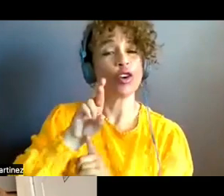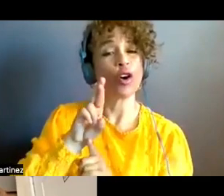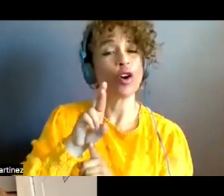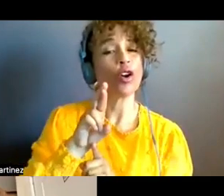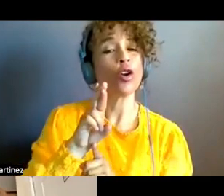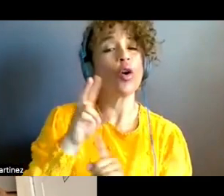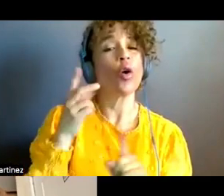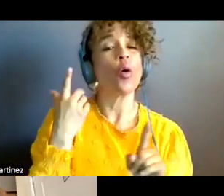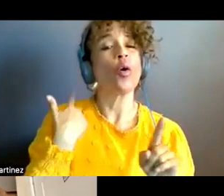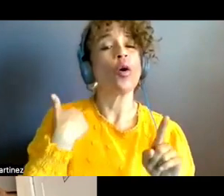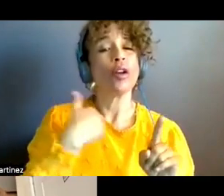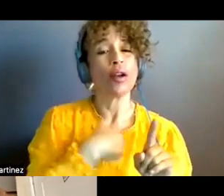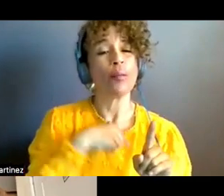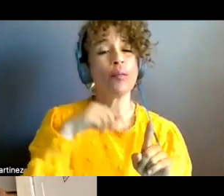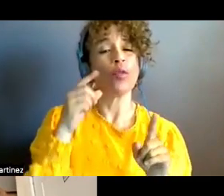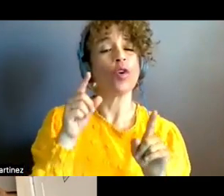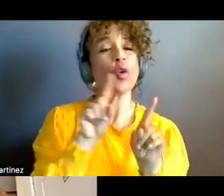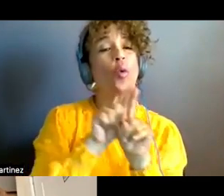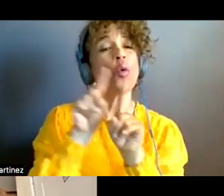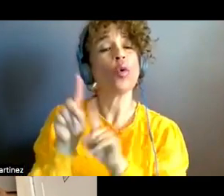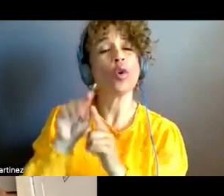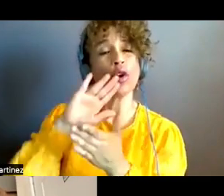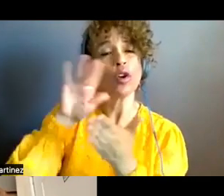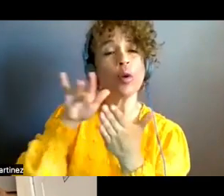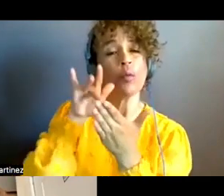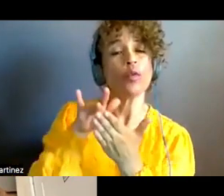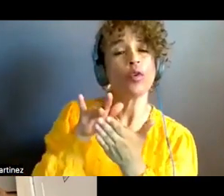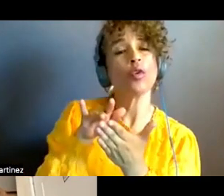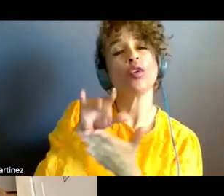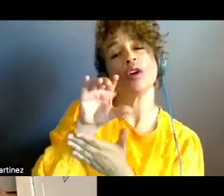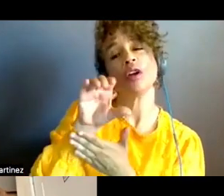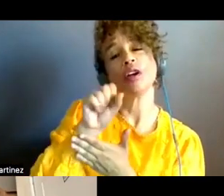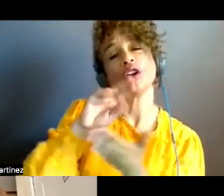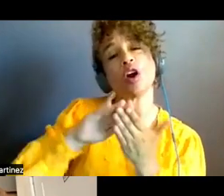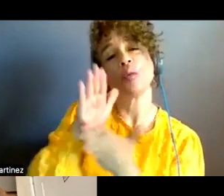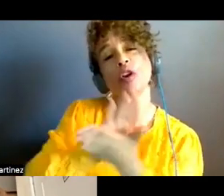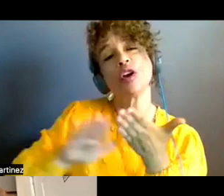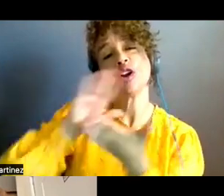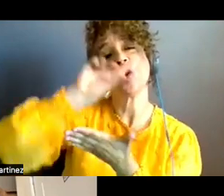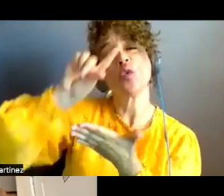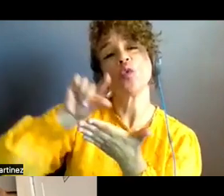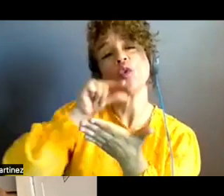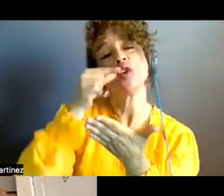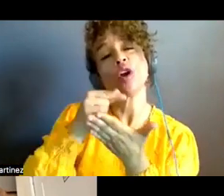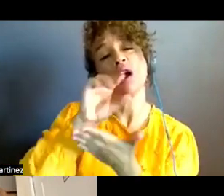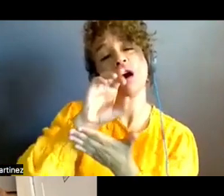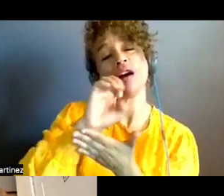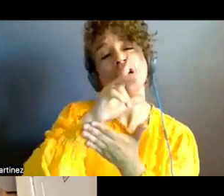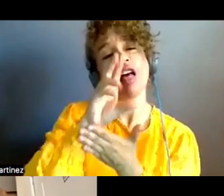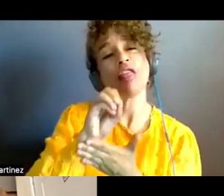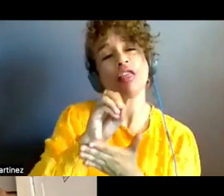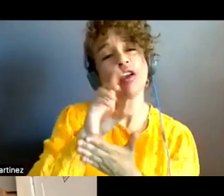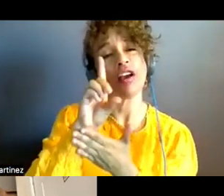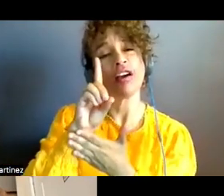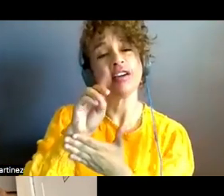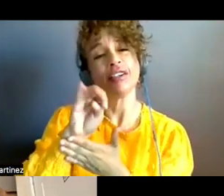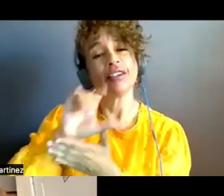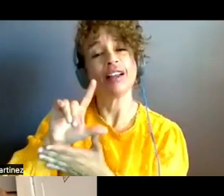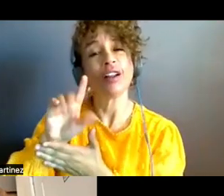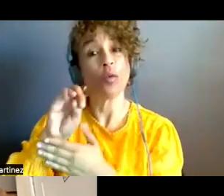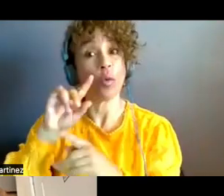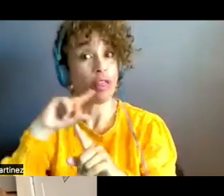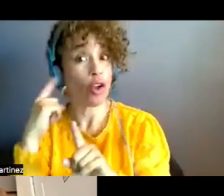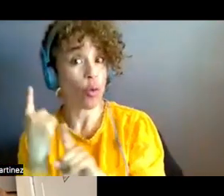Relay Beggs, as well as Middlesex Community College graduate and cellist, Nathaniel Abreu. Is that